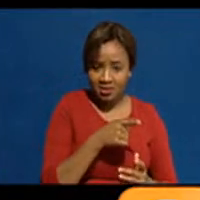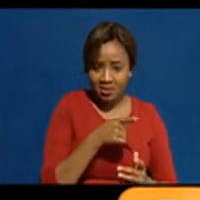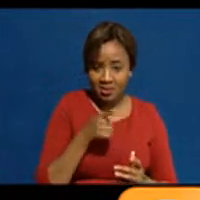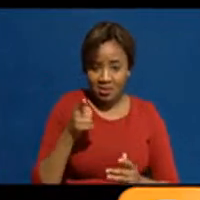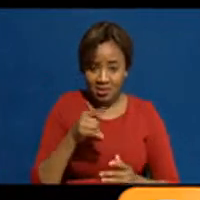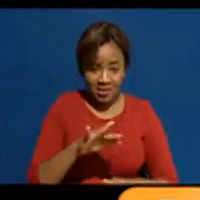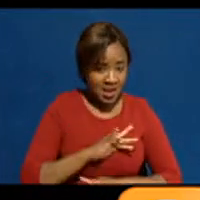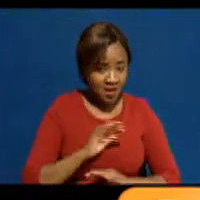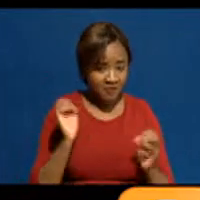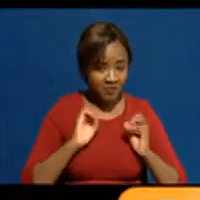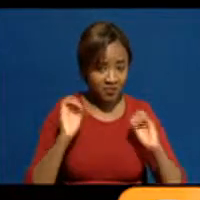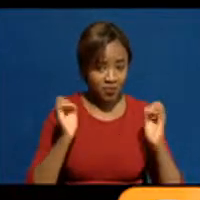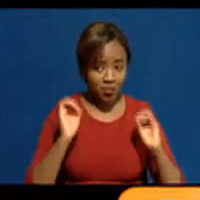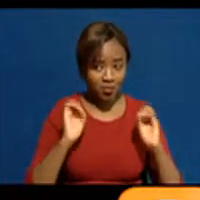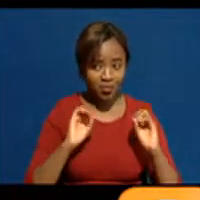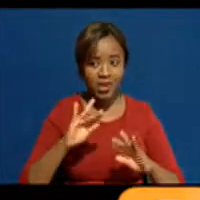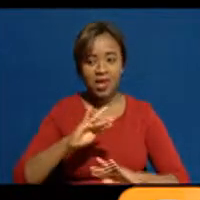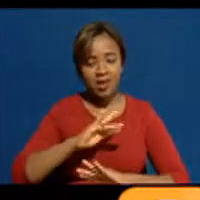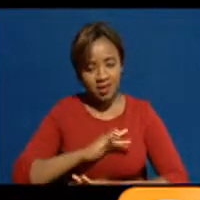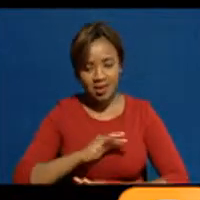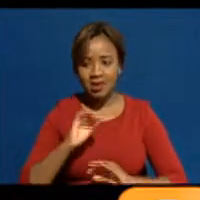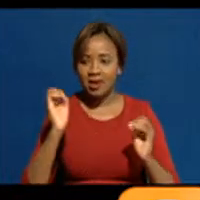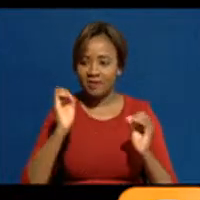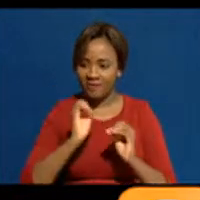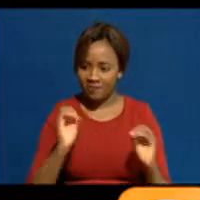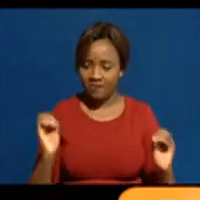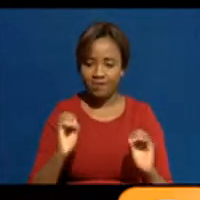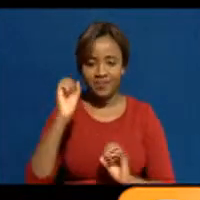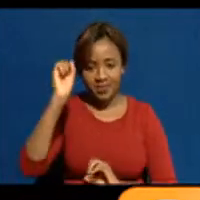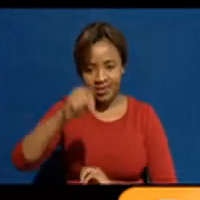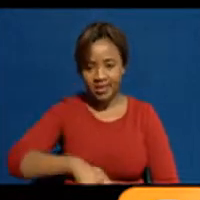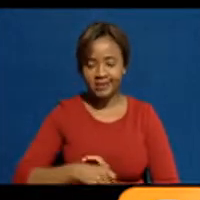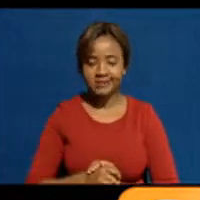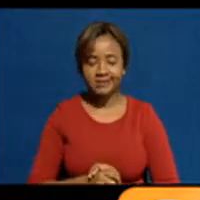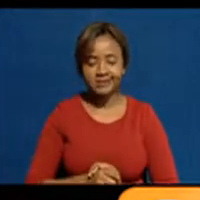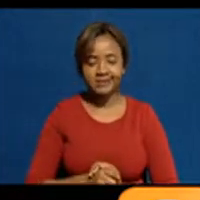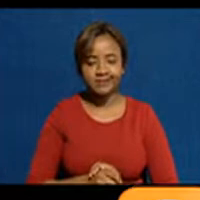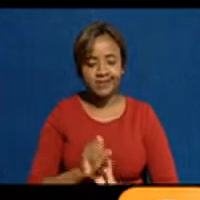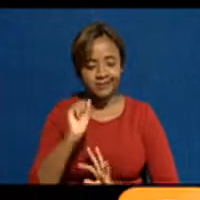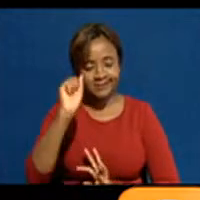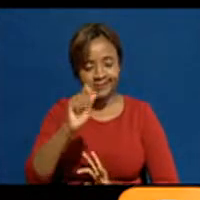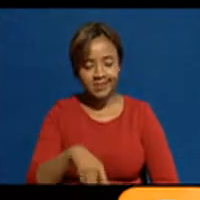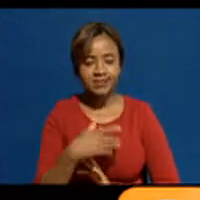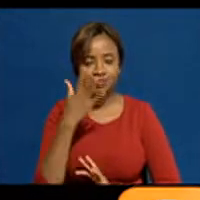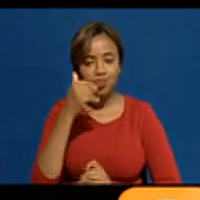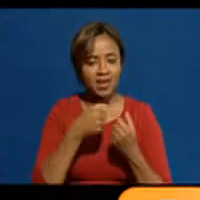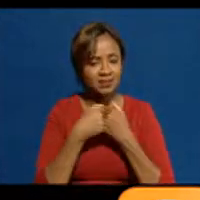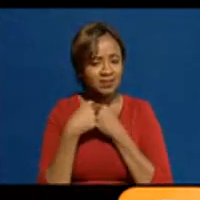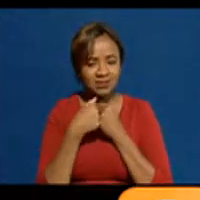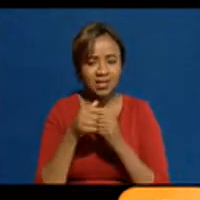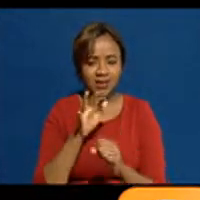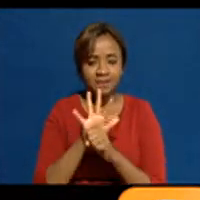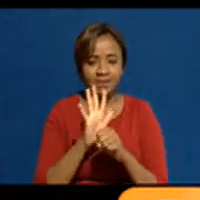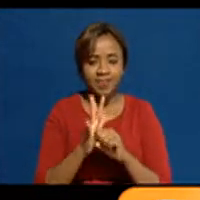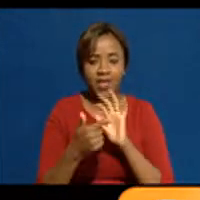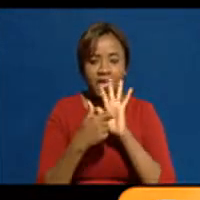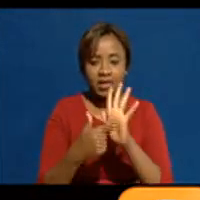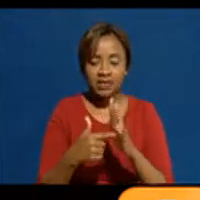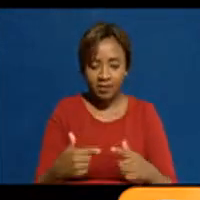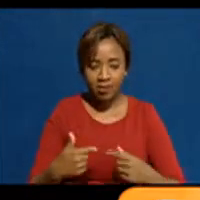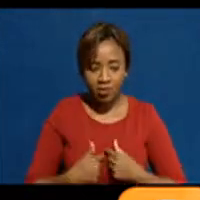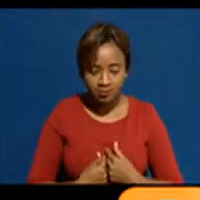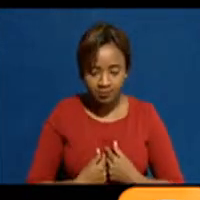Mm-hmm. Yeah, I think there's a lot of challenges, Victoria, because I'm looking at it this way. I am expecting